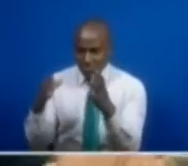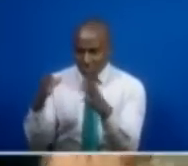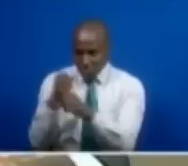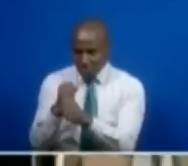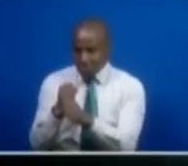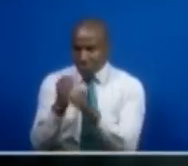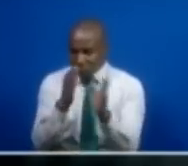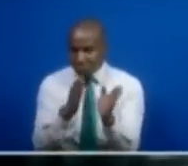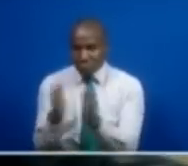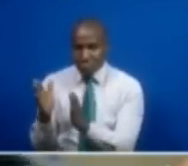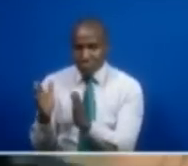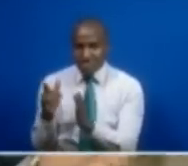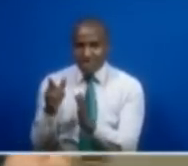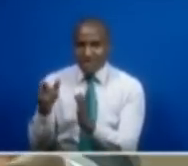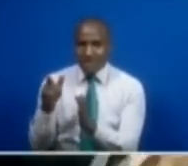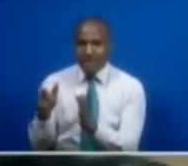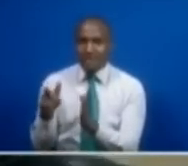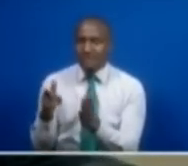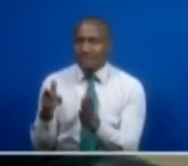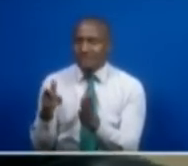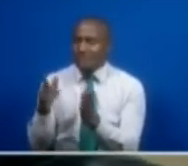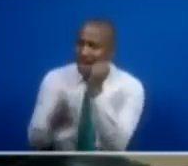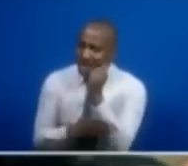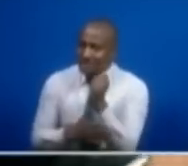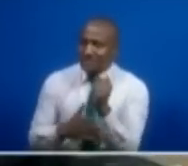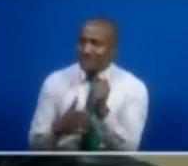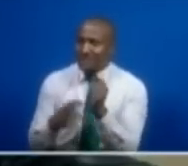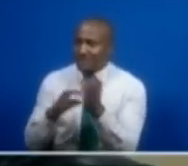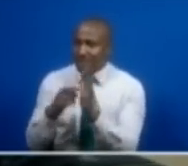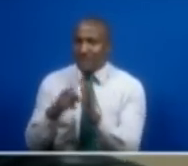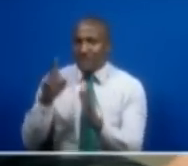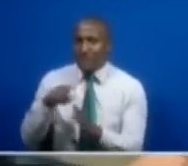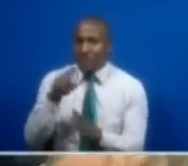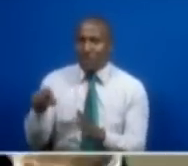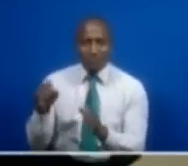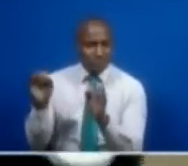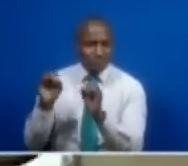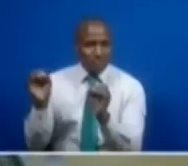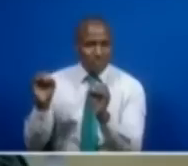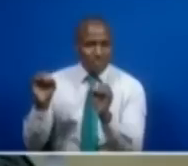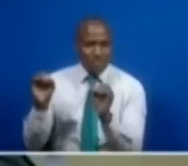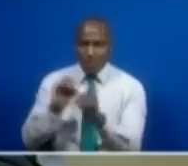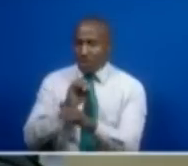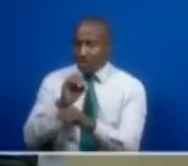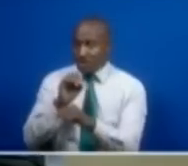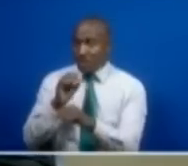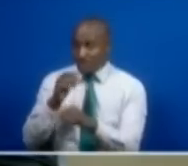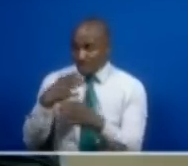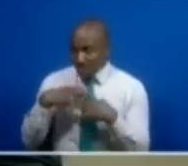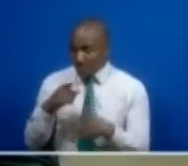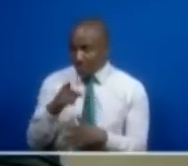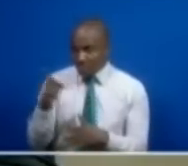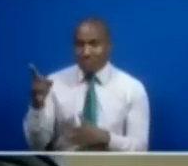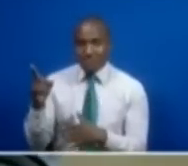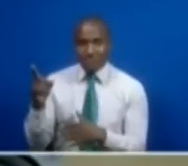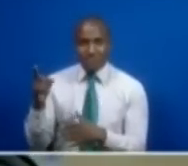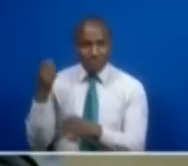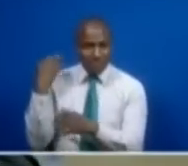Media Limited, has staggered the debate and therefore it is unfair. Even when, and these people did